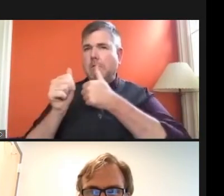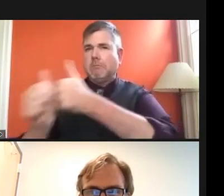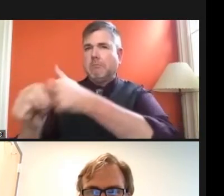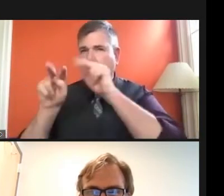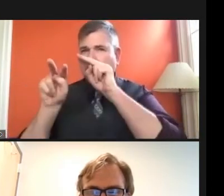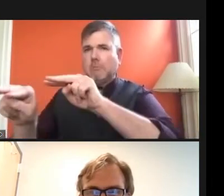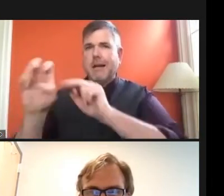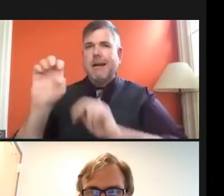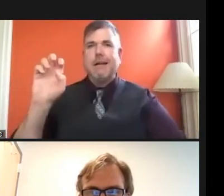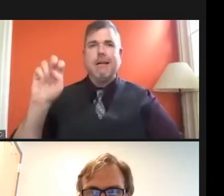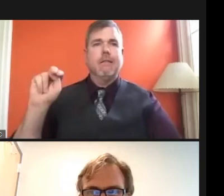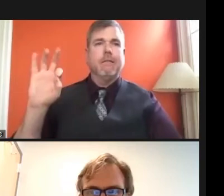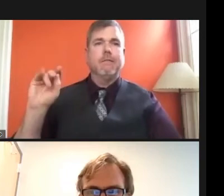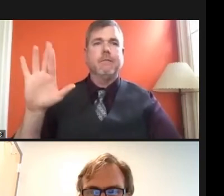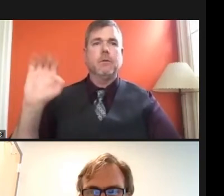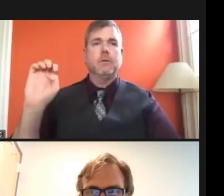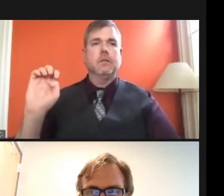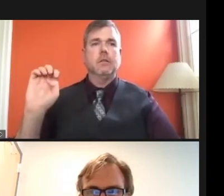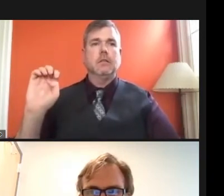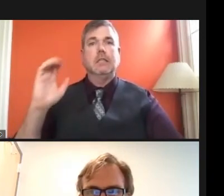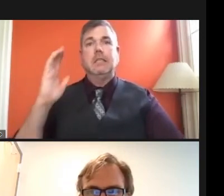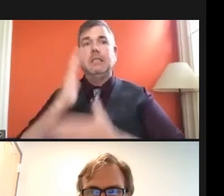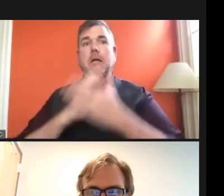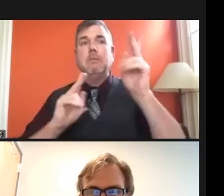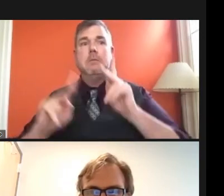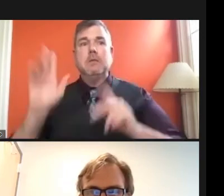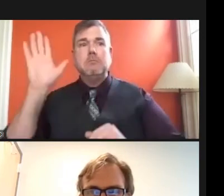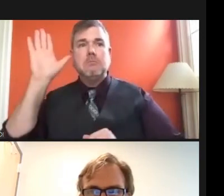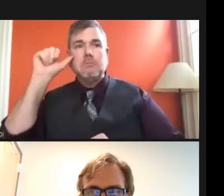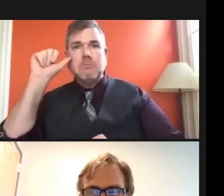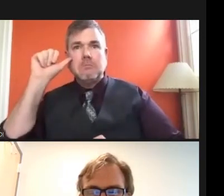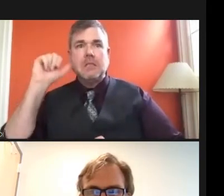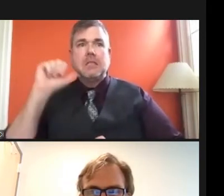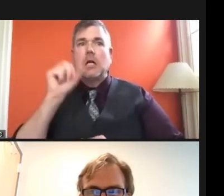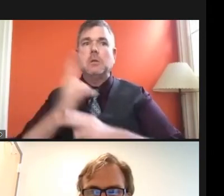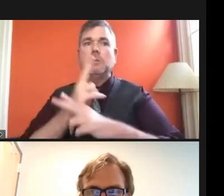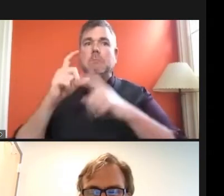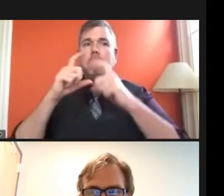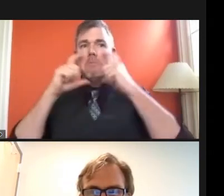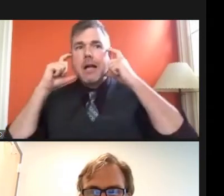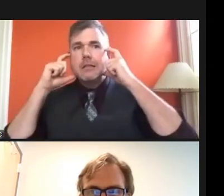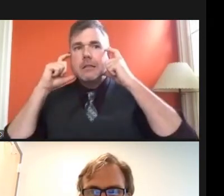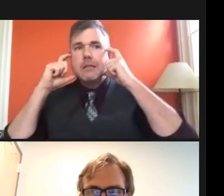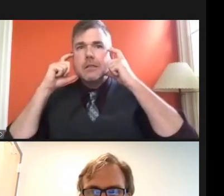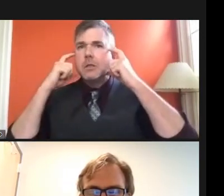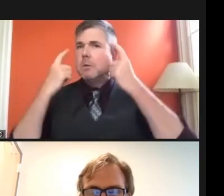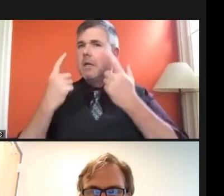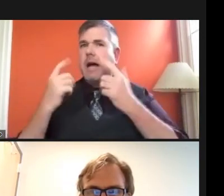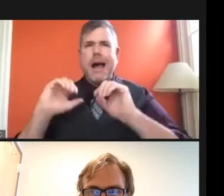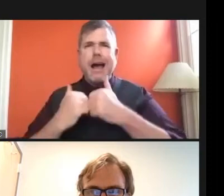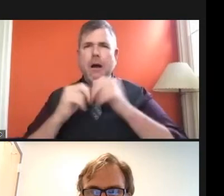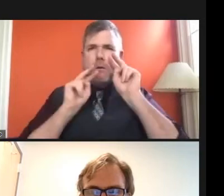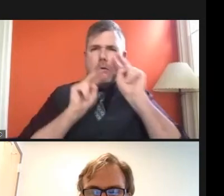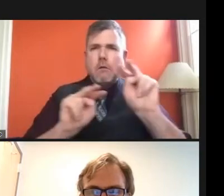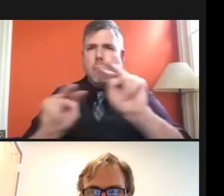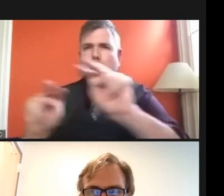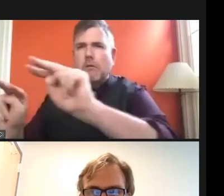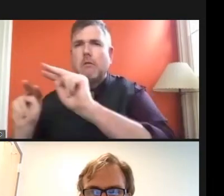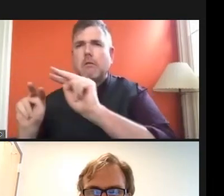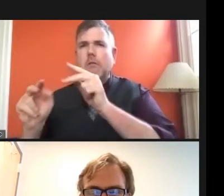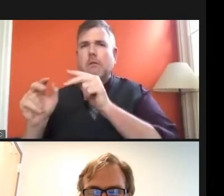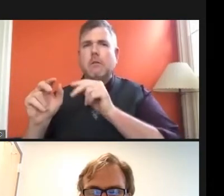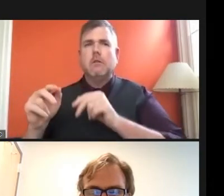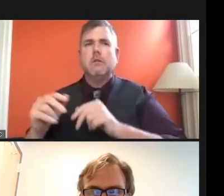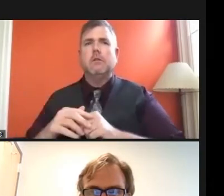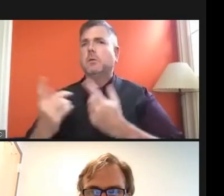think Dr. Willis mentioned this earlier, and we've today launched a new email address. We would encourage you to email if you're